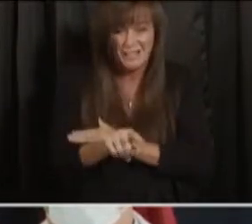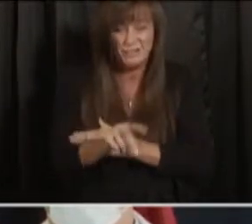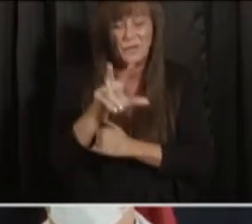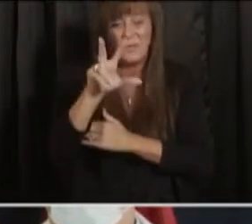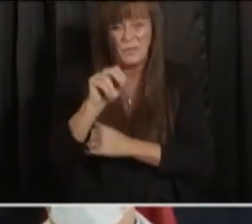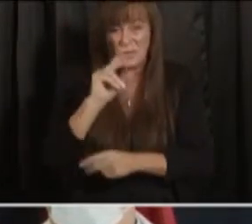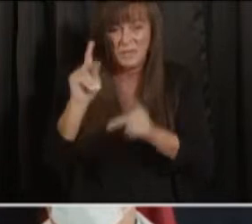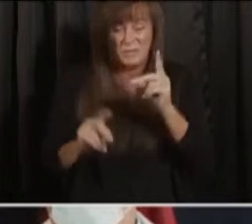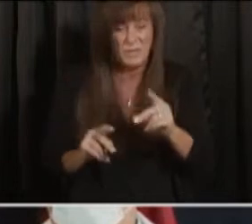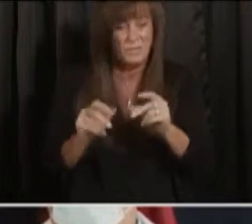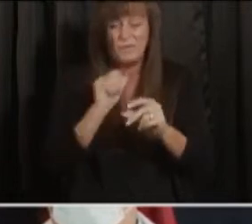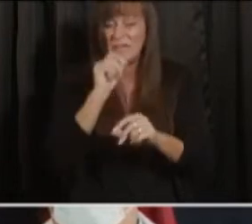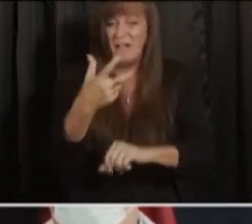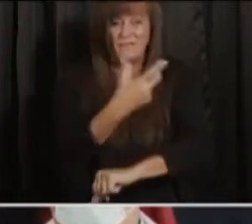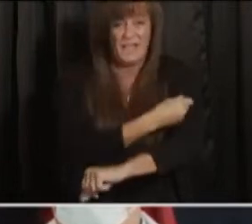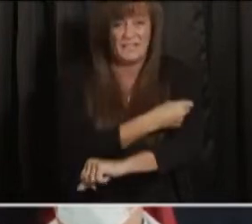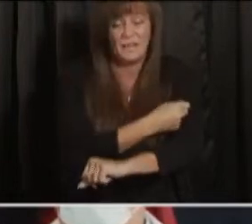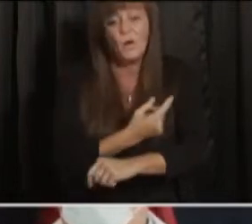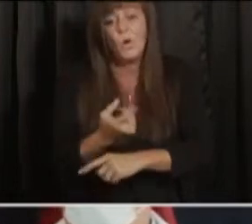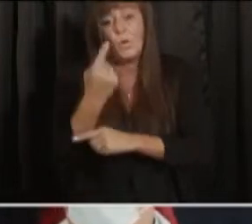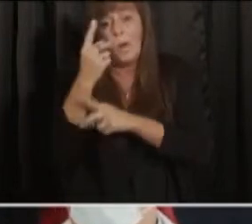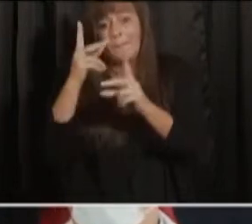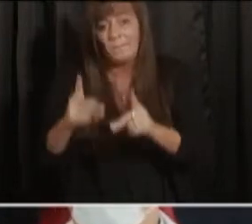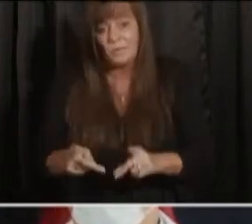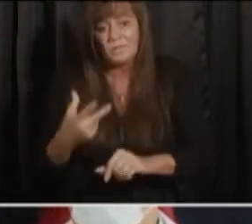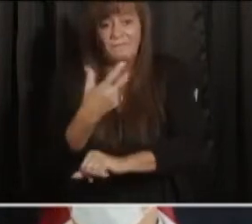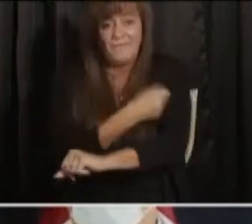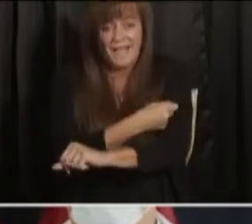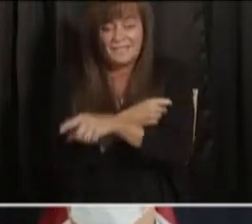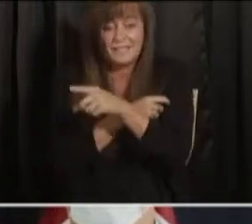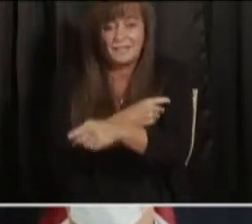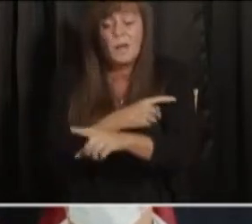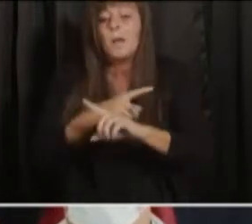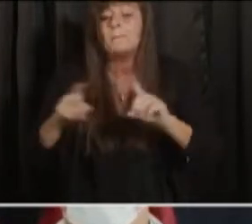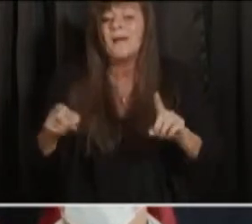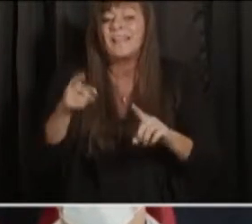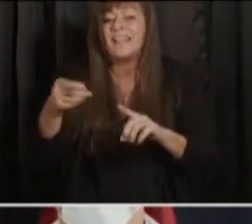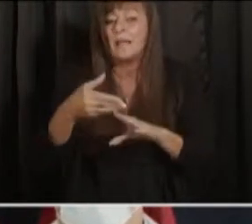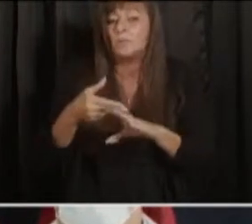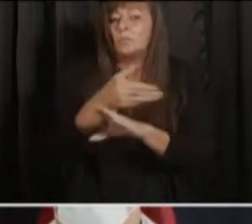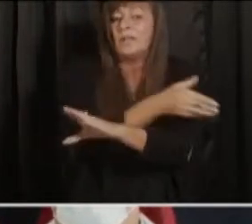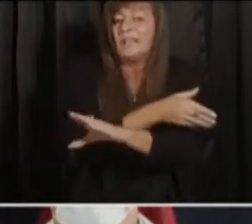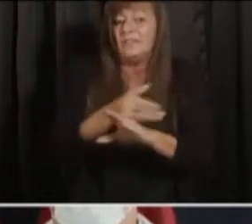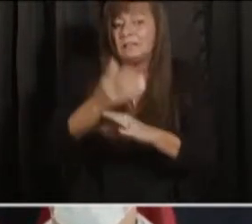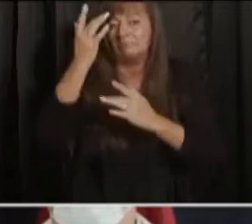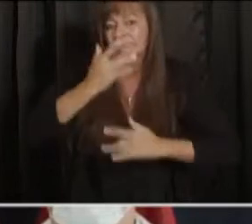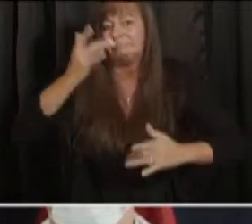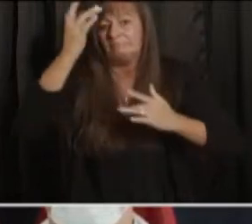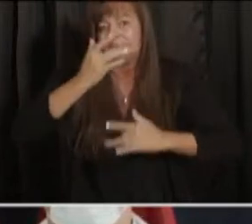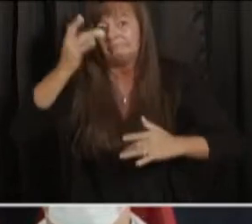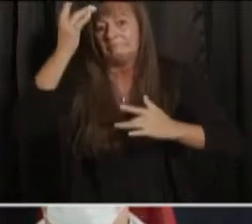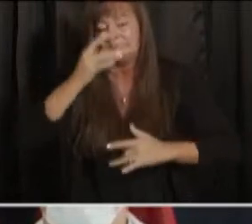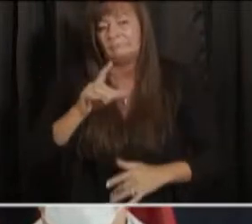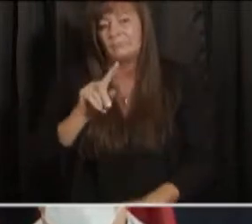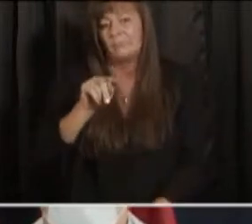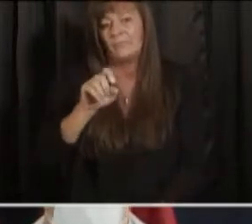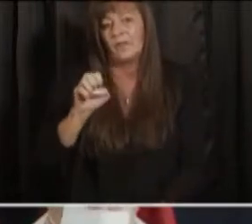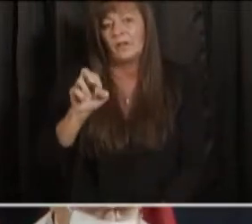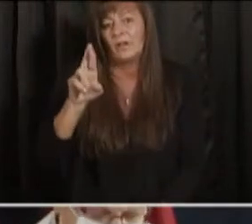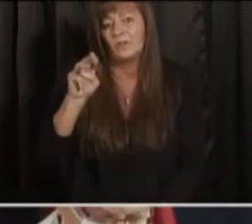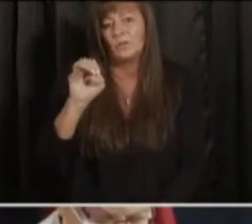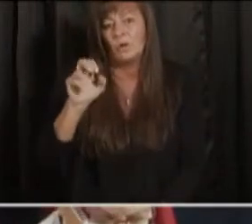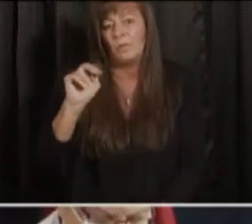are unvaccinated. It's killed one who was vaccinated. He had a terminal illness anyway. He had a very